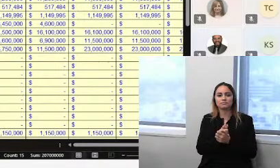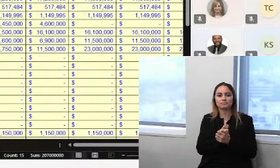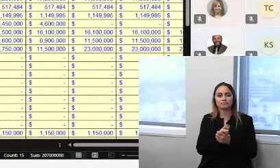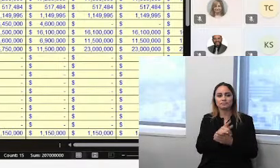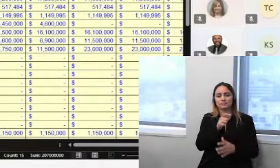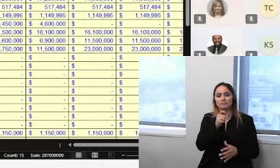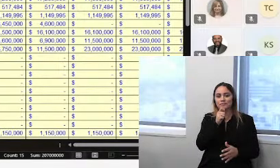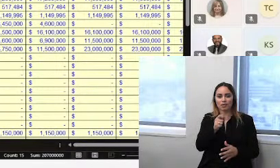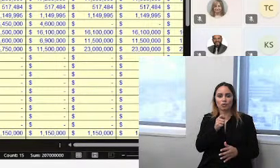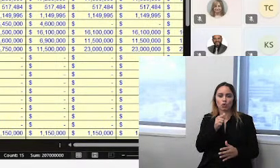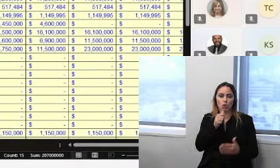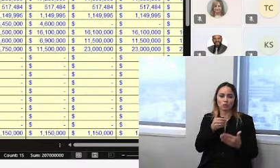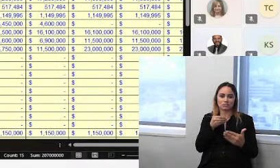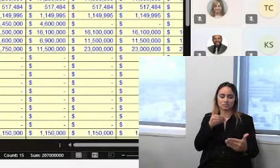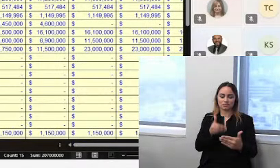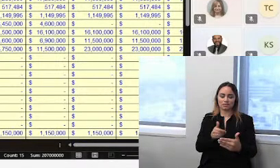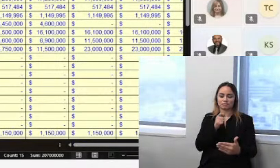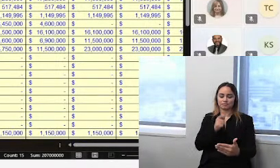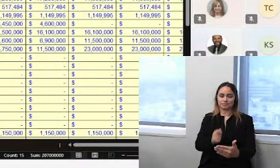Got it. Of those